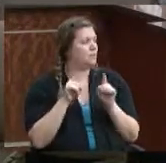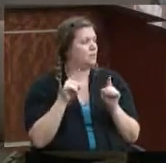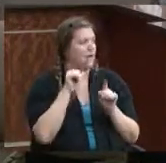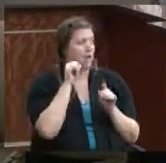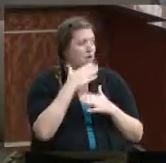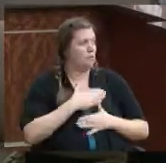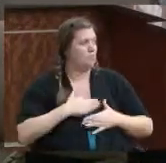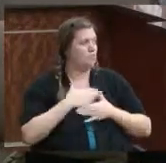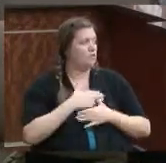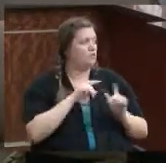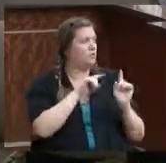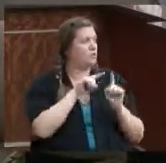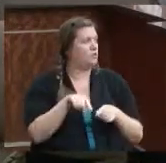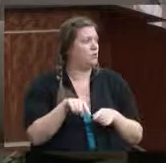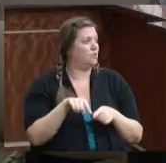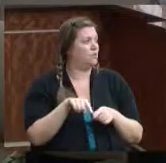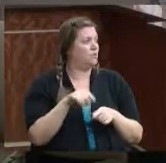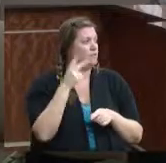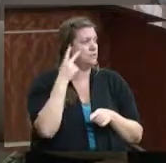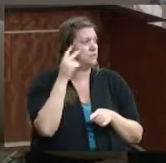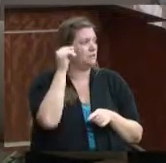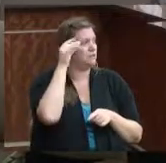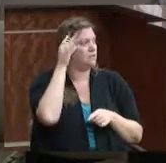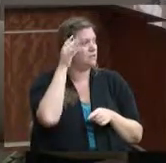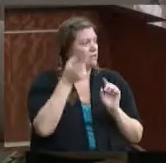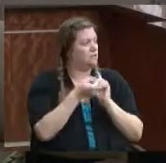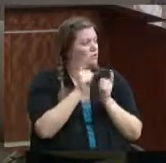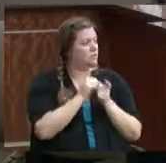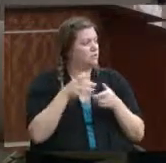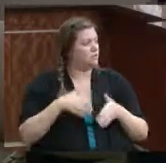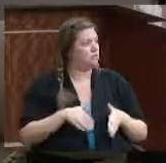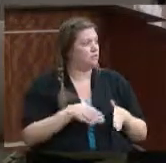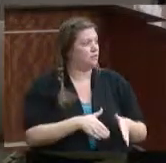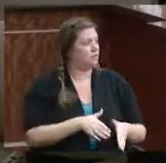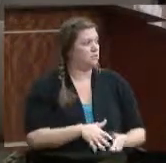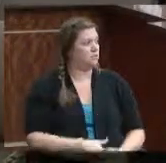don't appreciate going on my deck to see some man out there changing his pants.